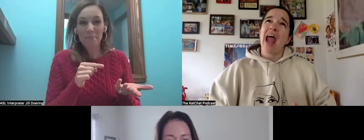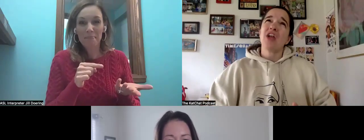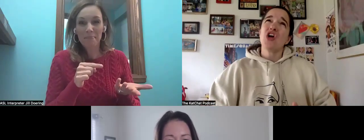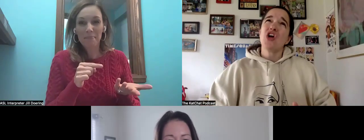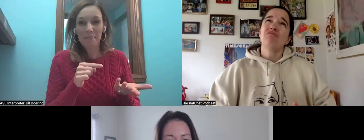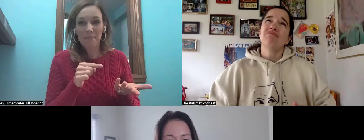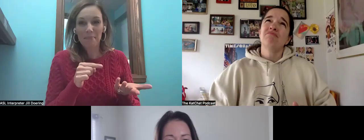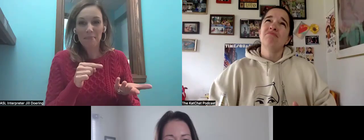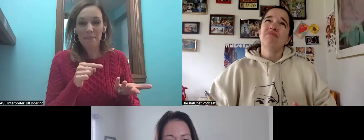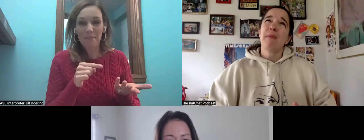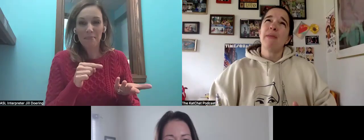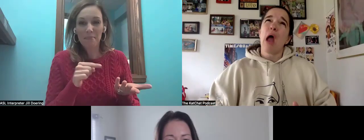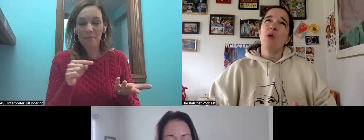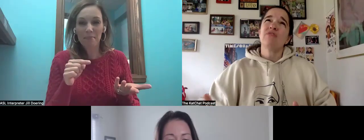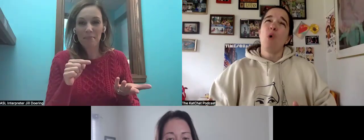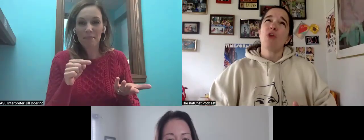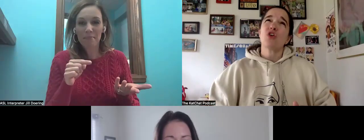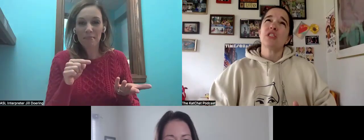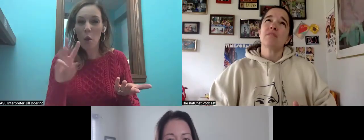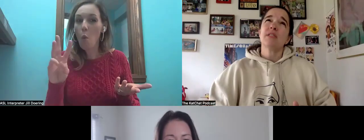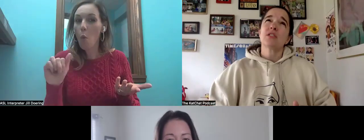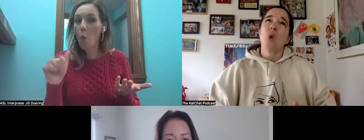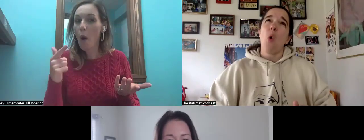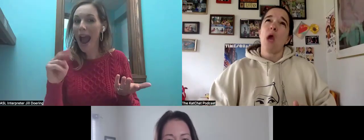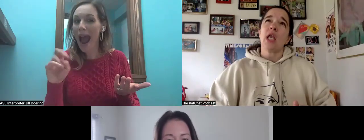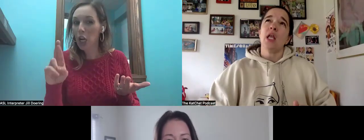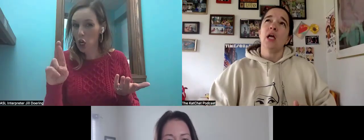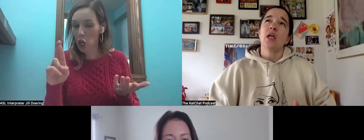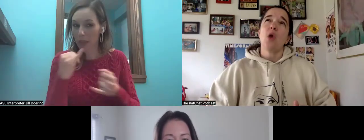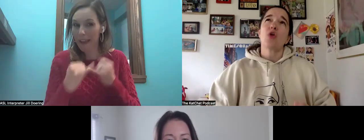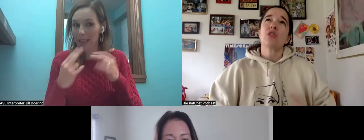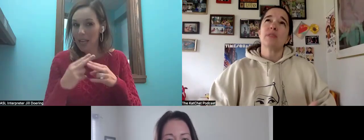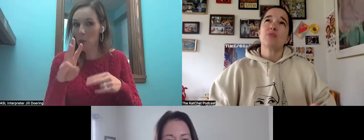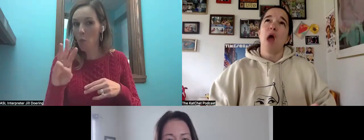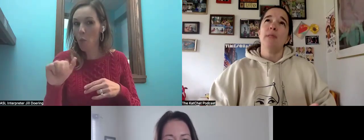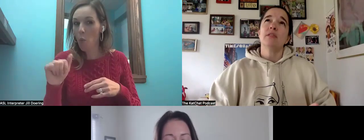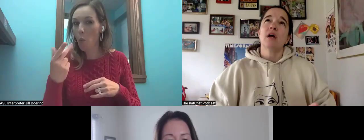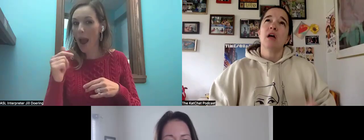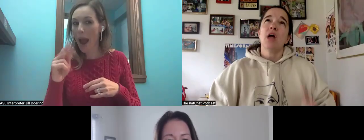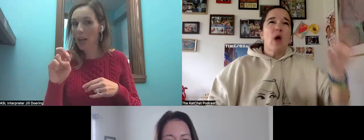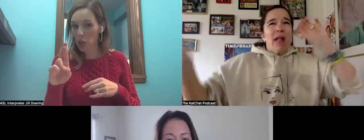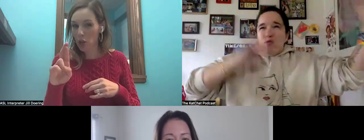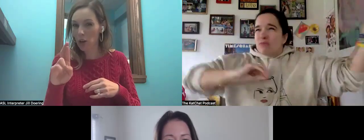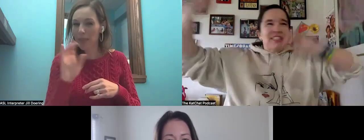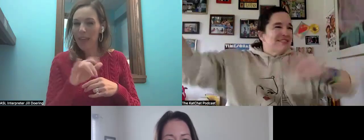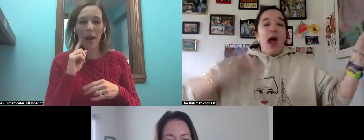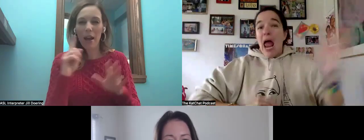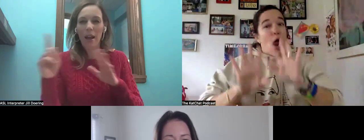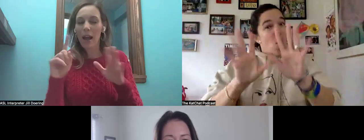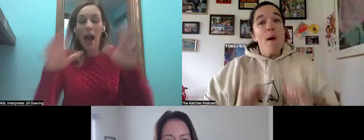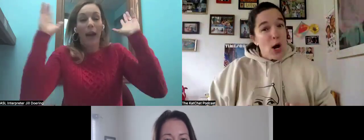Shirley Wagner. Maybe that was for the Christmas coin. No, the Christmas promise. So I'm like,